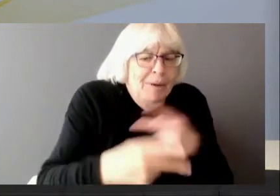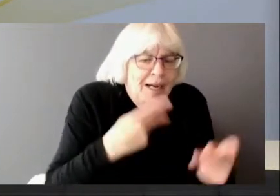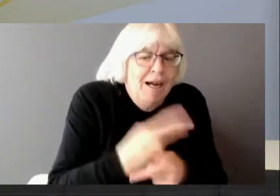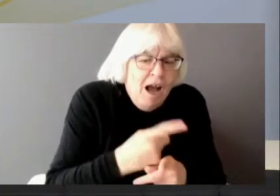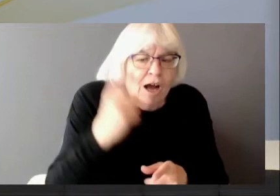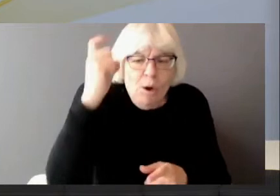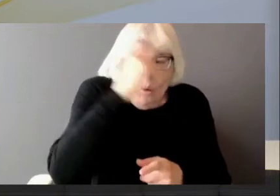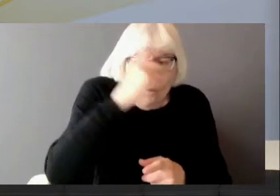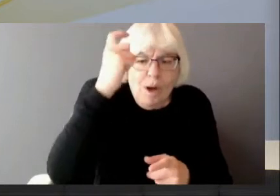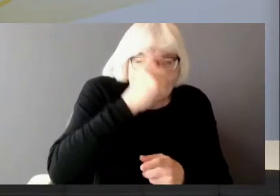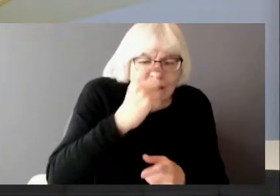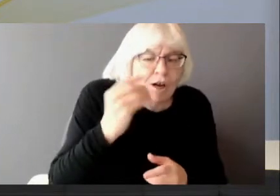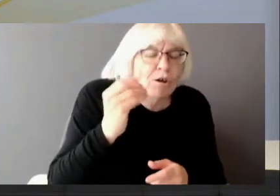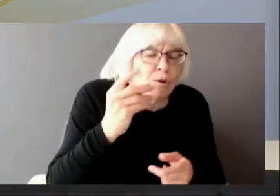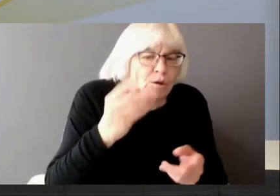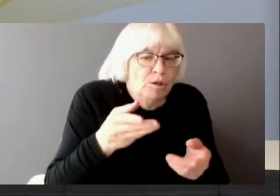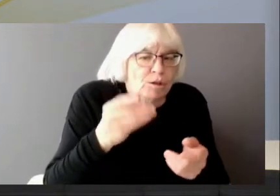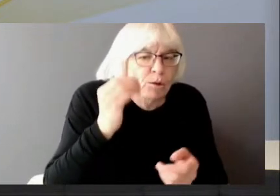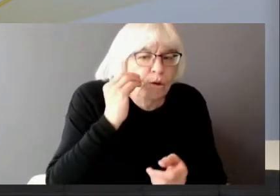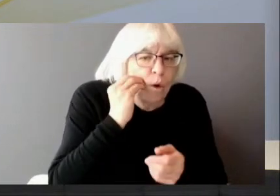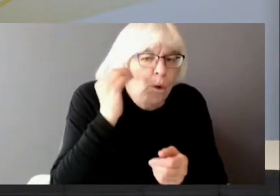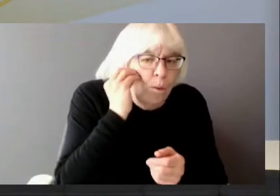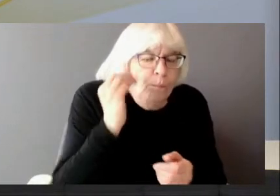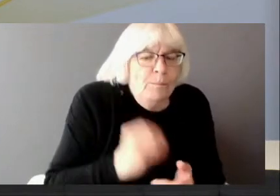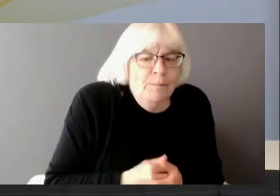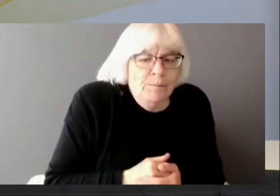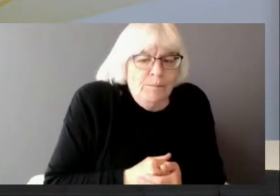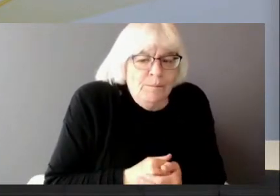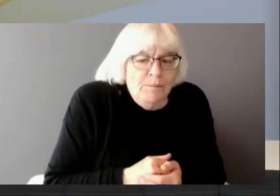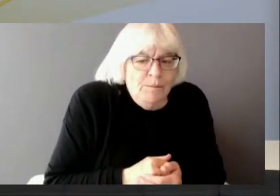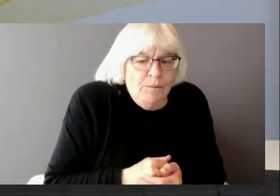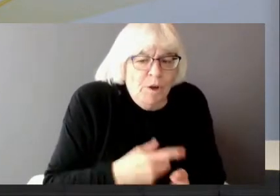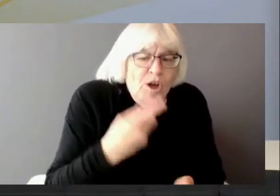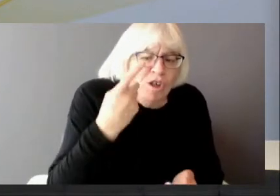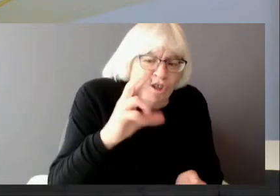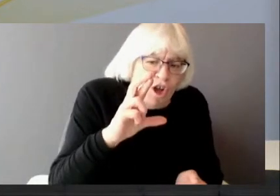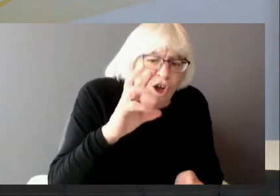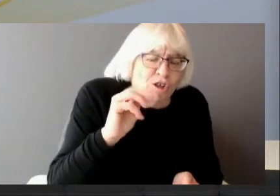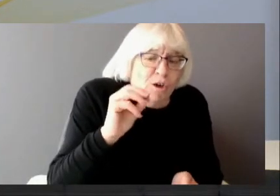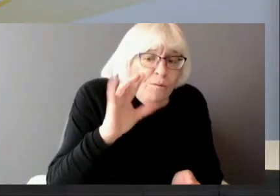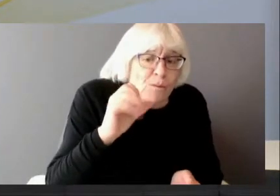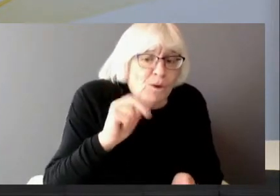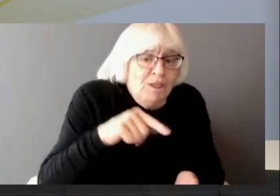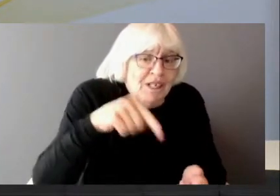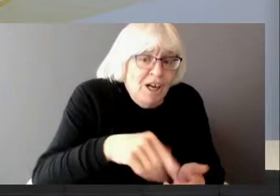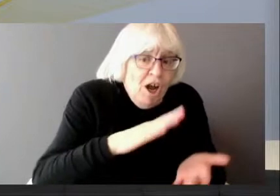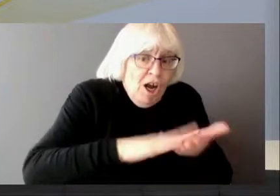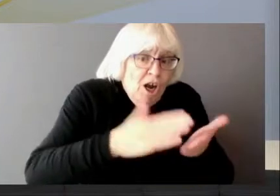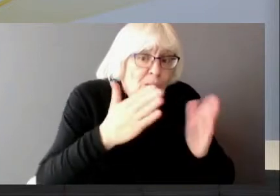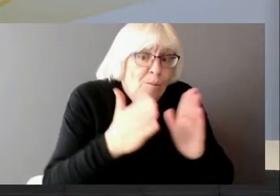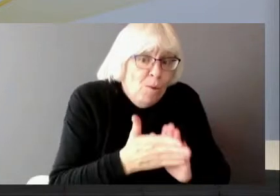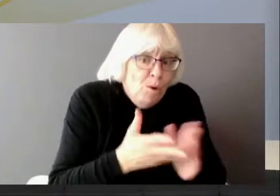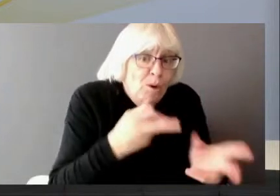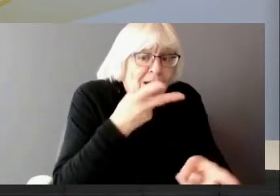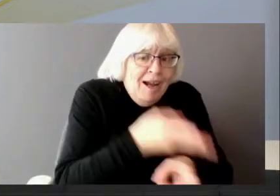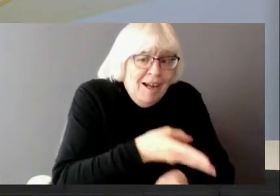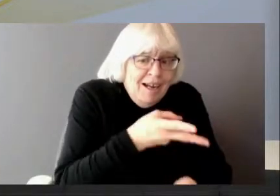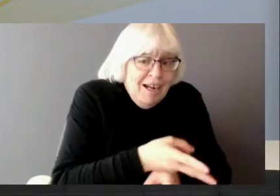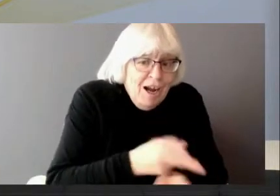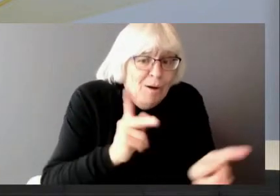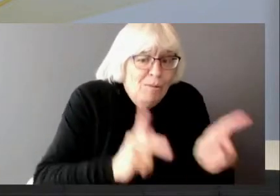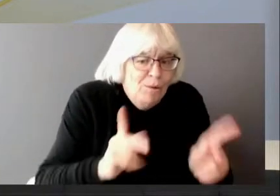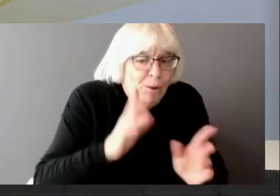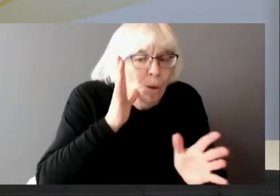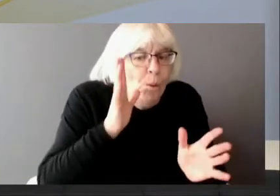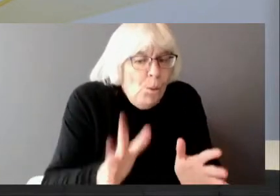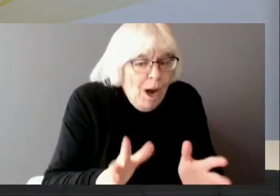you imagine some of the second dose community care clinics are also going to be in western part of the province this week.